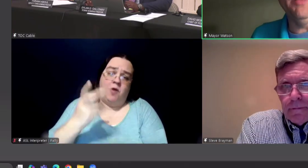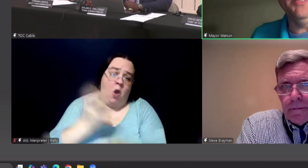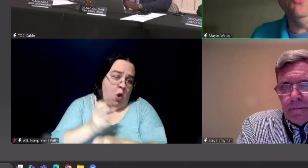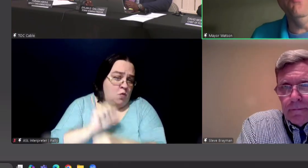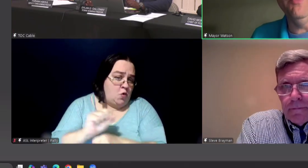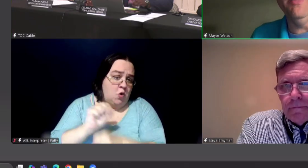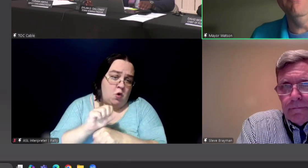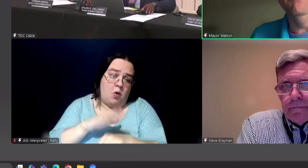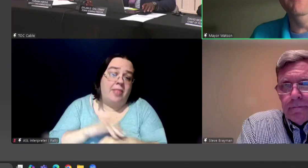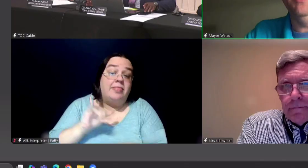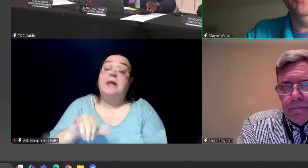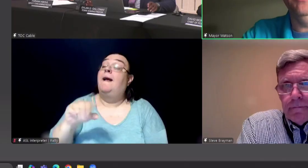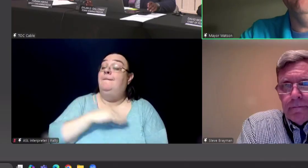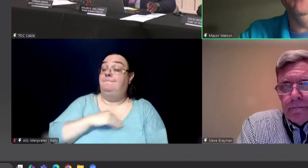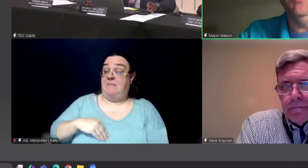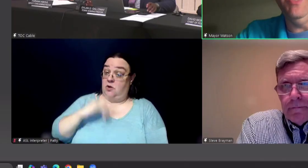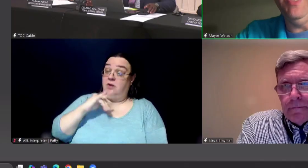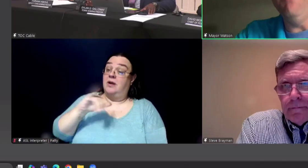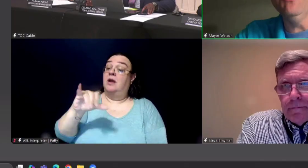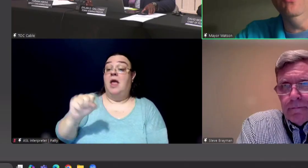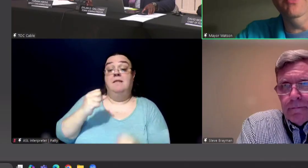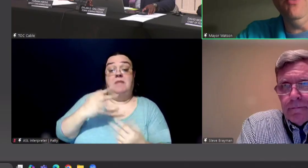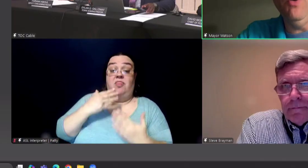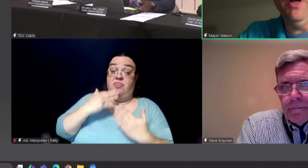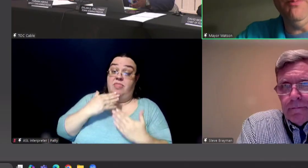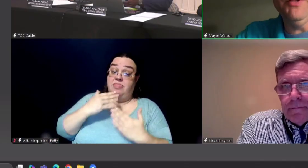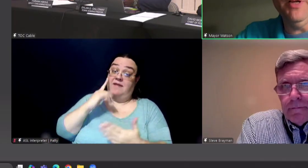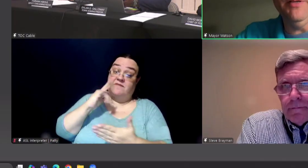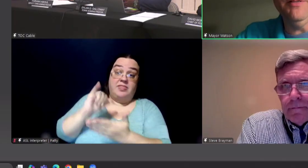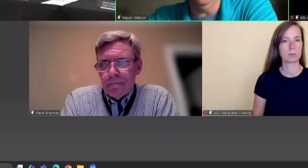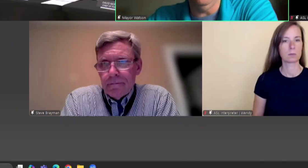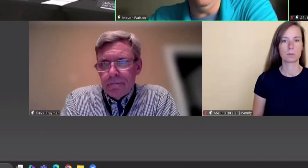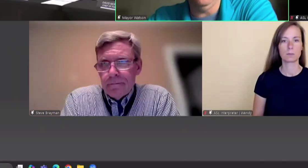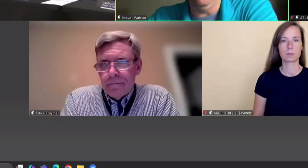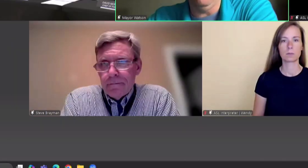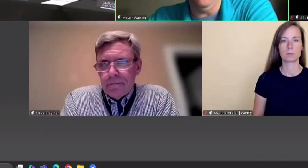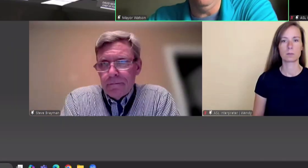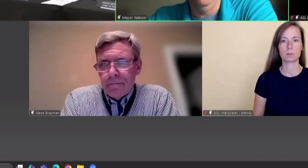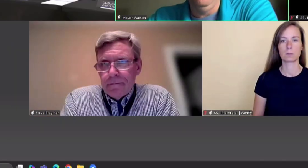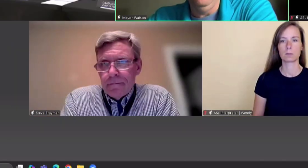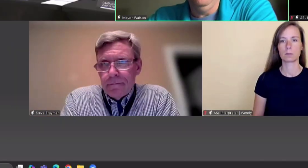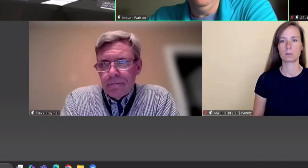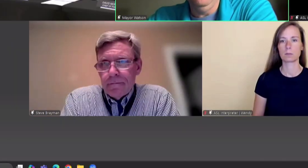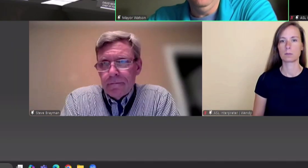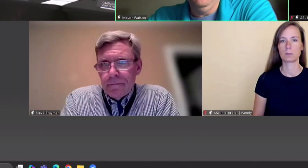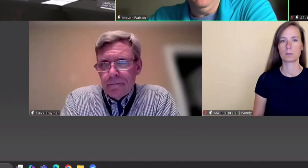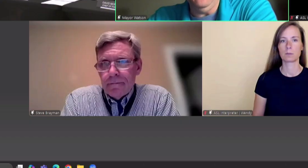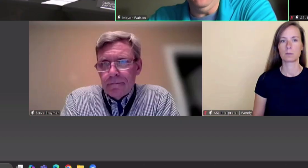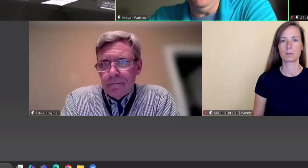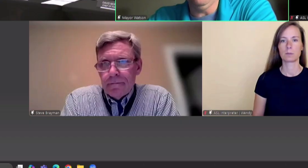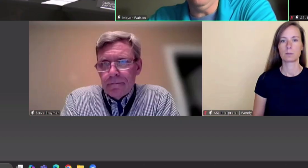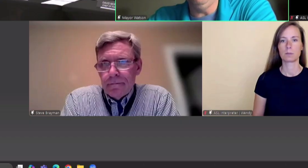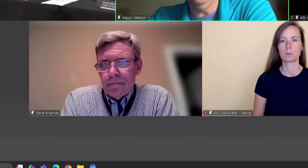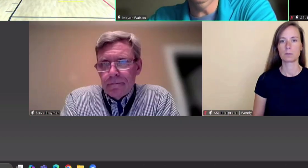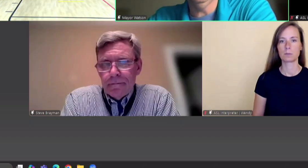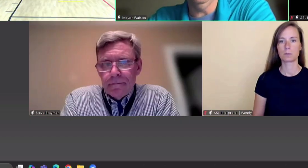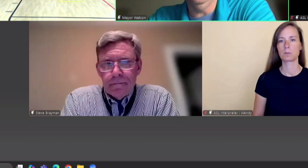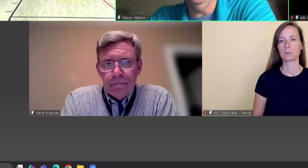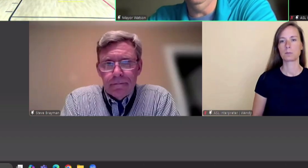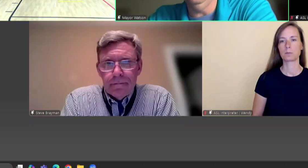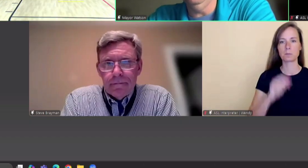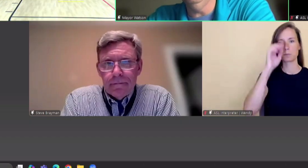Great, thank you for that. I absolutely 100% echo that. Any other